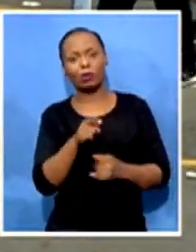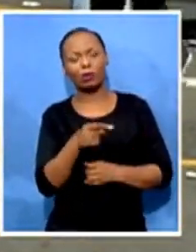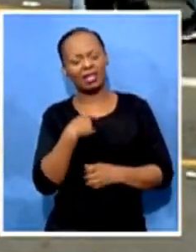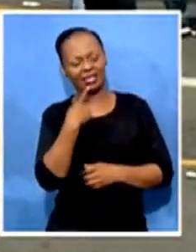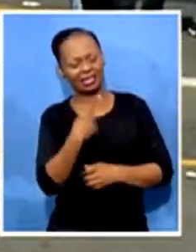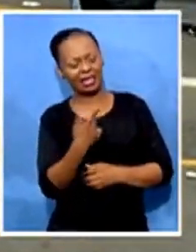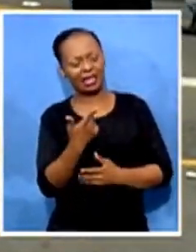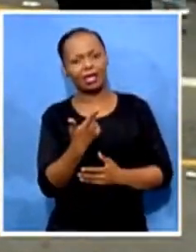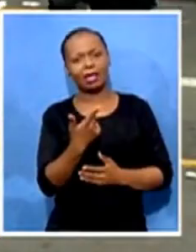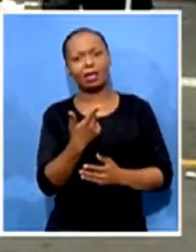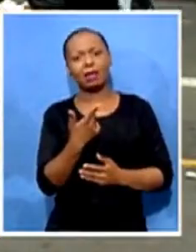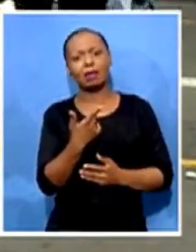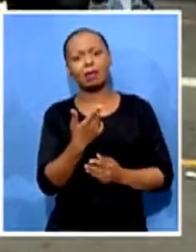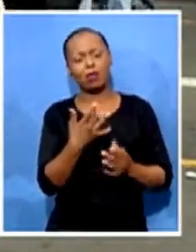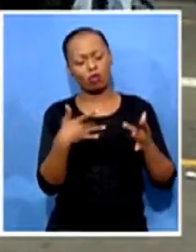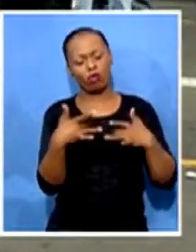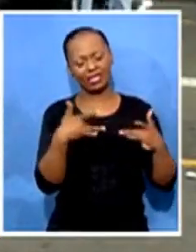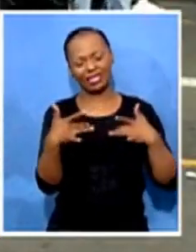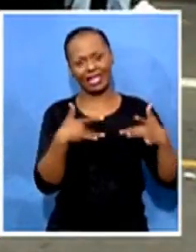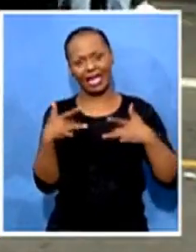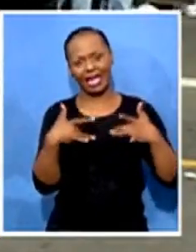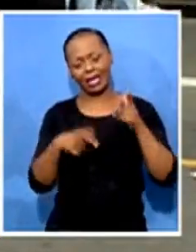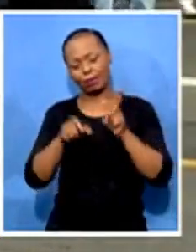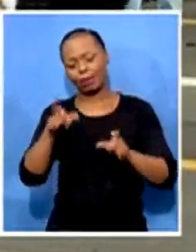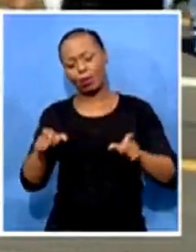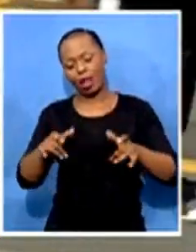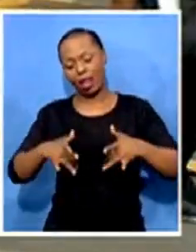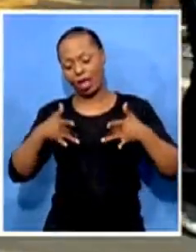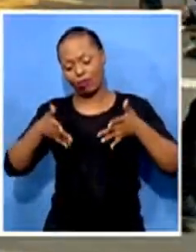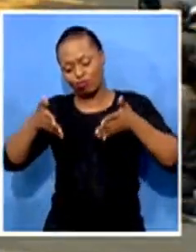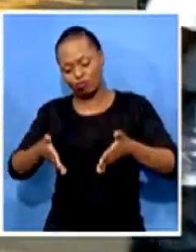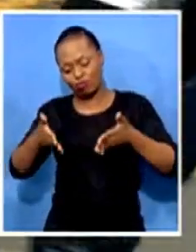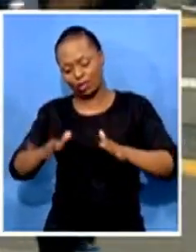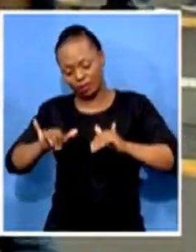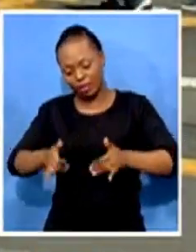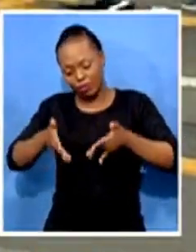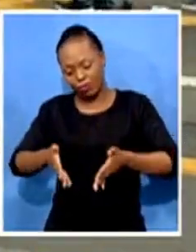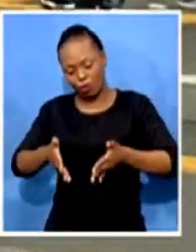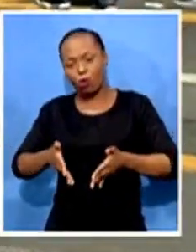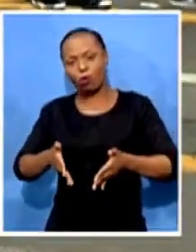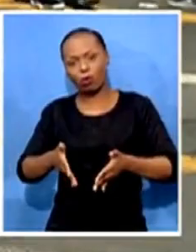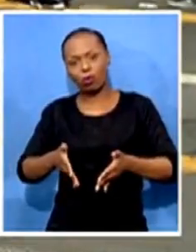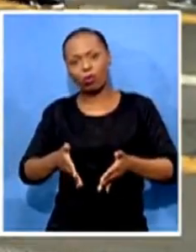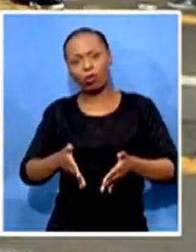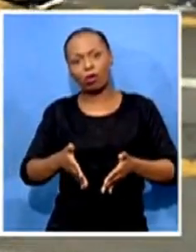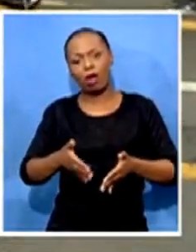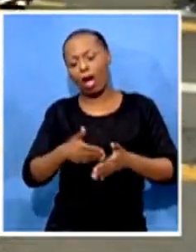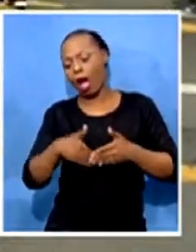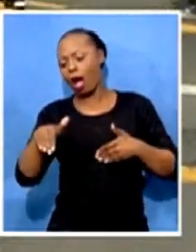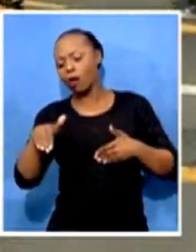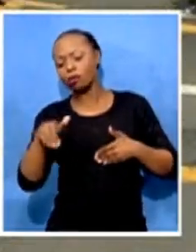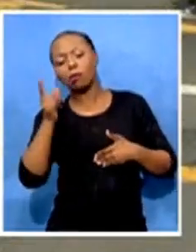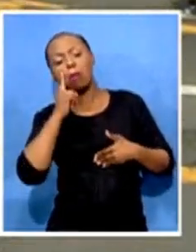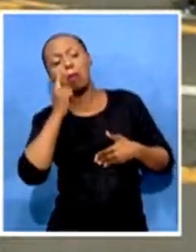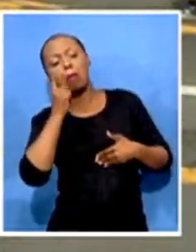citizens, those who live here, residents rather, if I can put it that way, have come out, some people wanting to see what's going on, but we